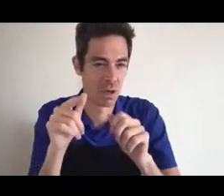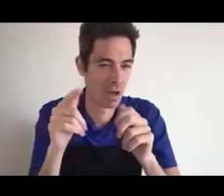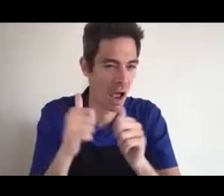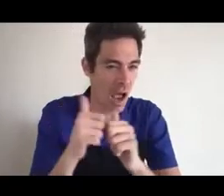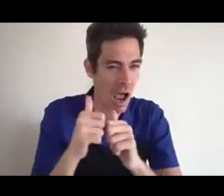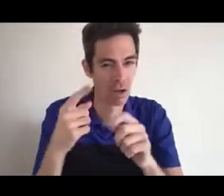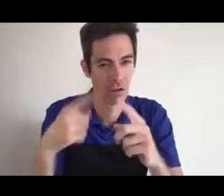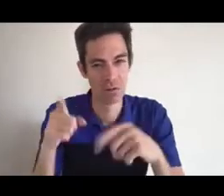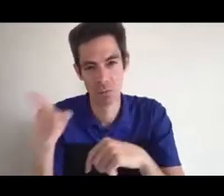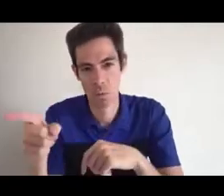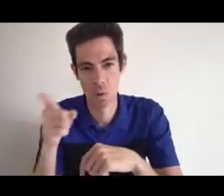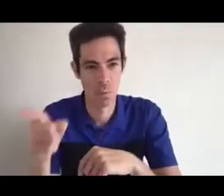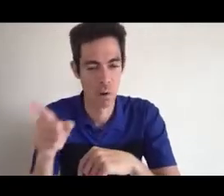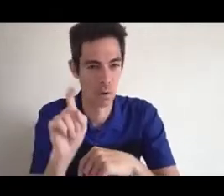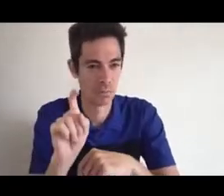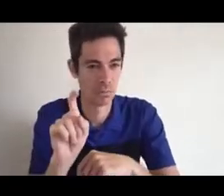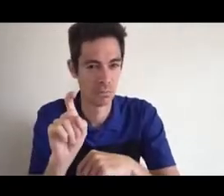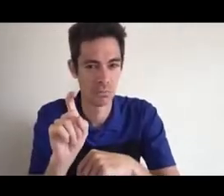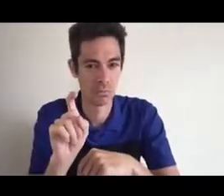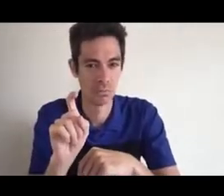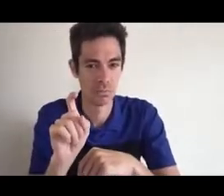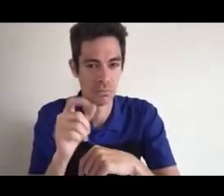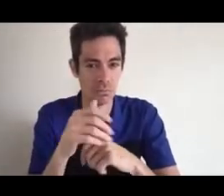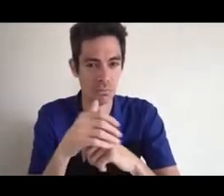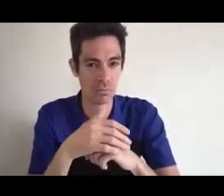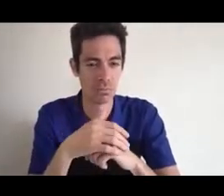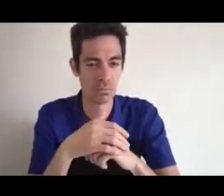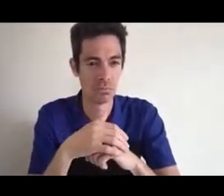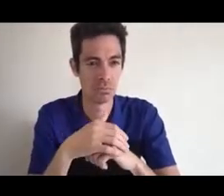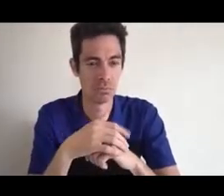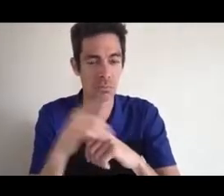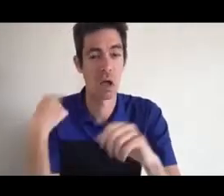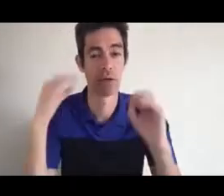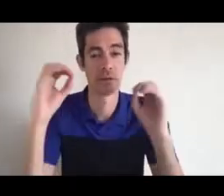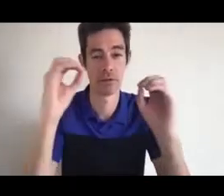this on how you use referent?